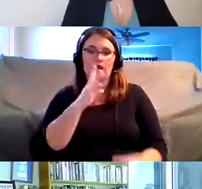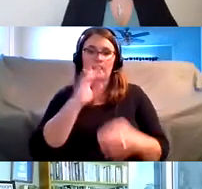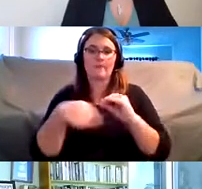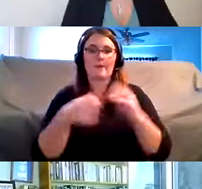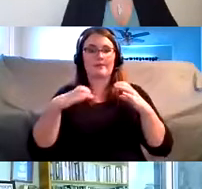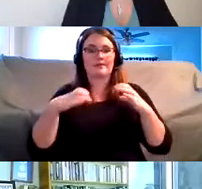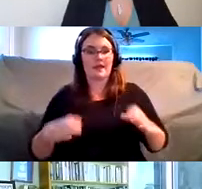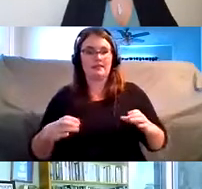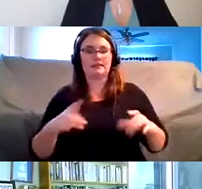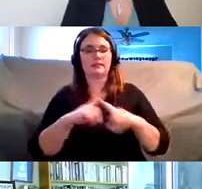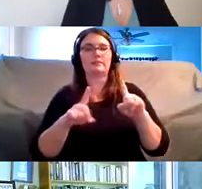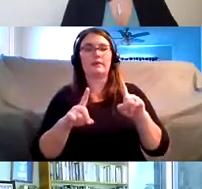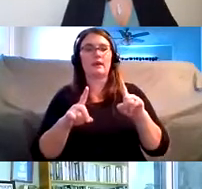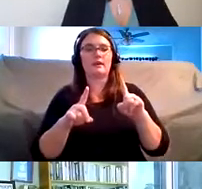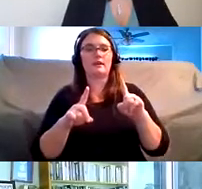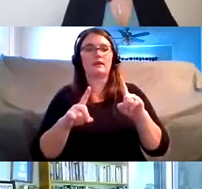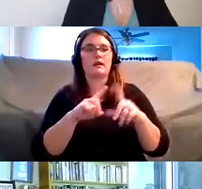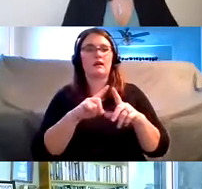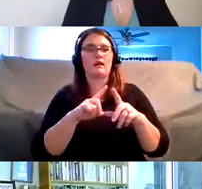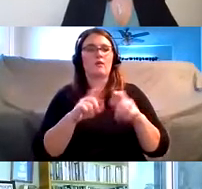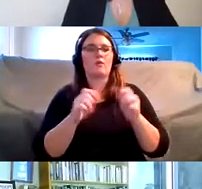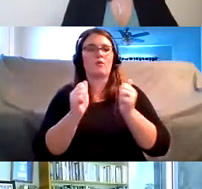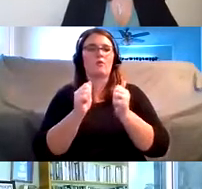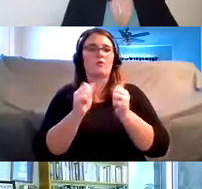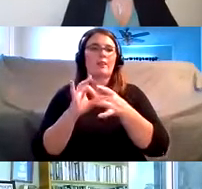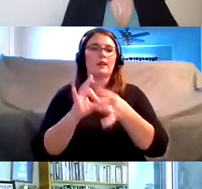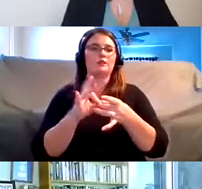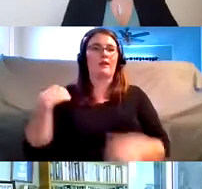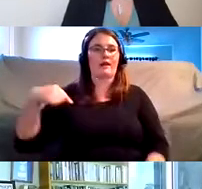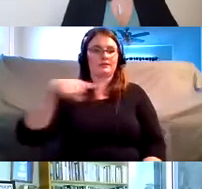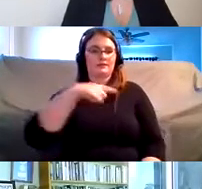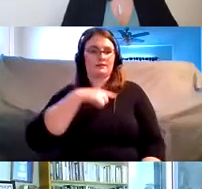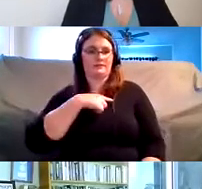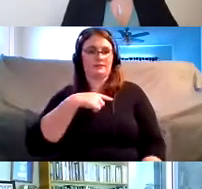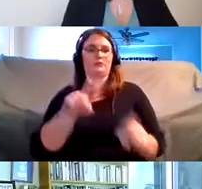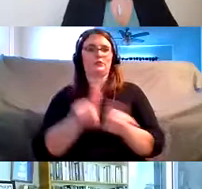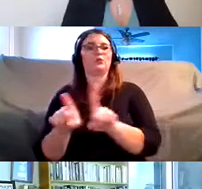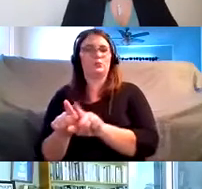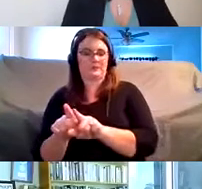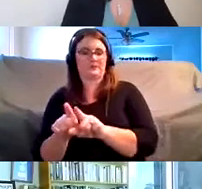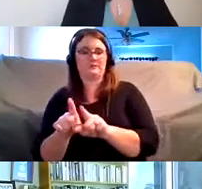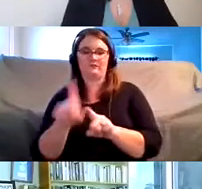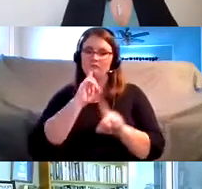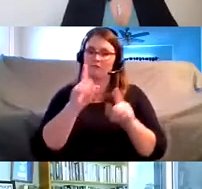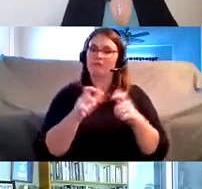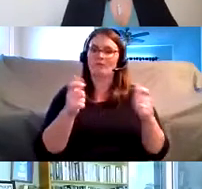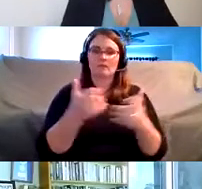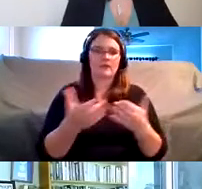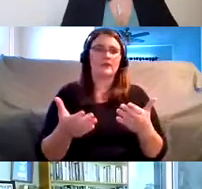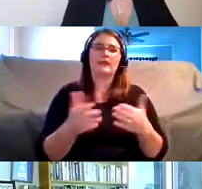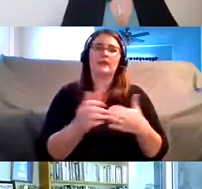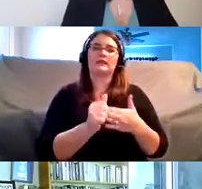talking racism among us. And that was such a big deal that actually led to another event